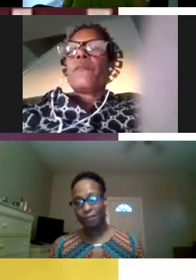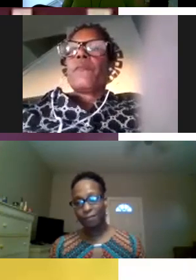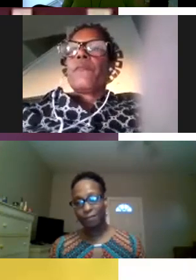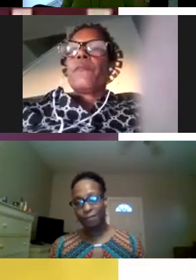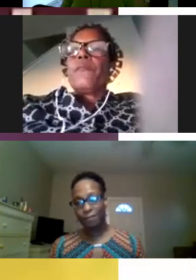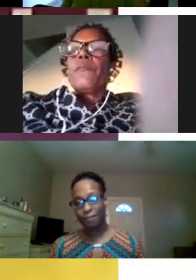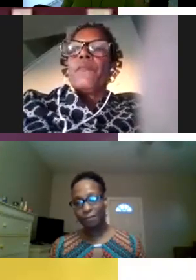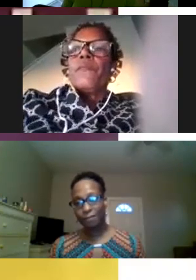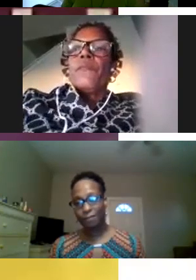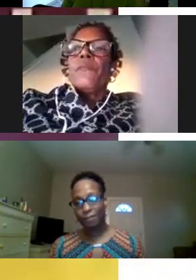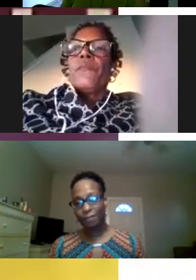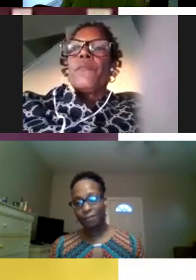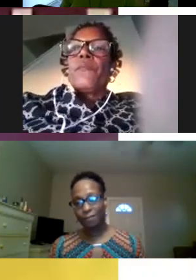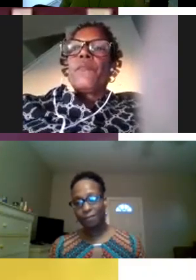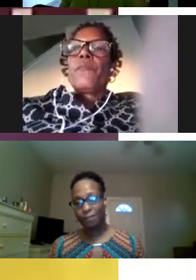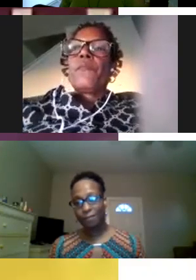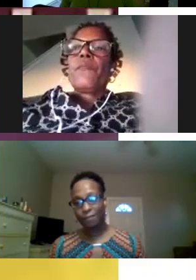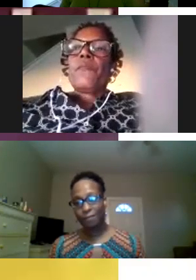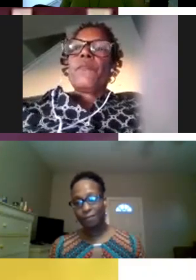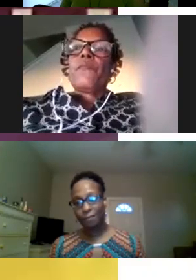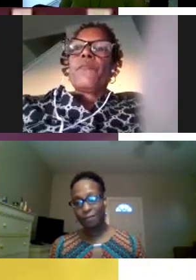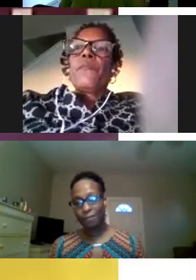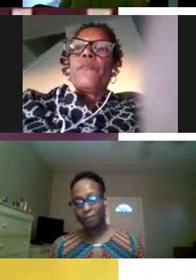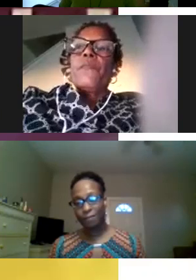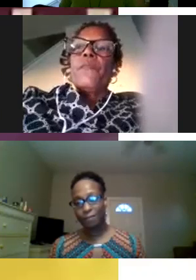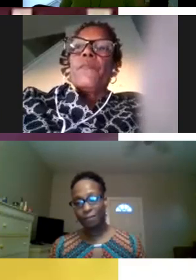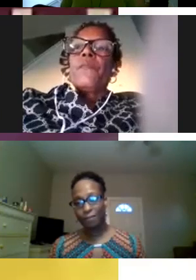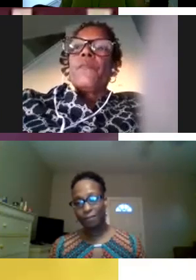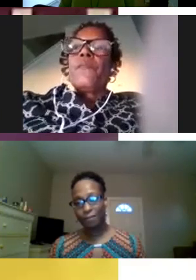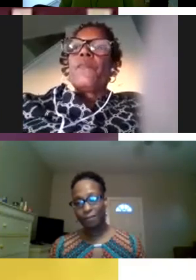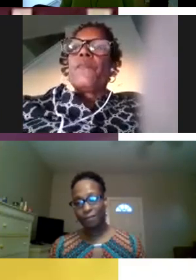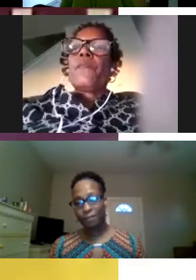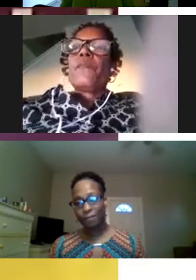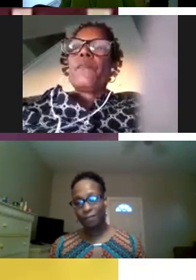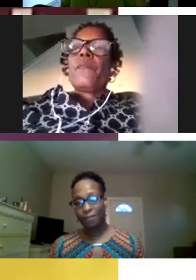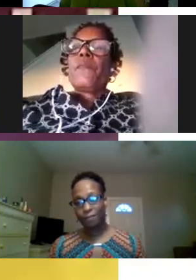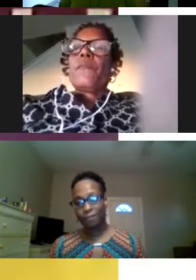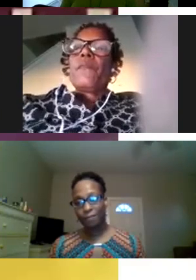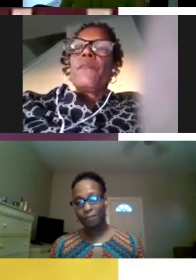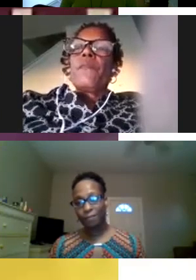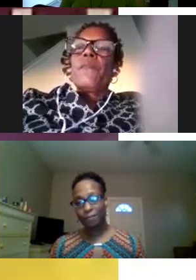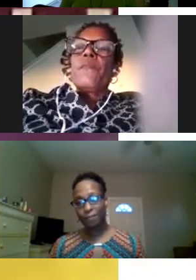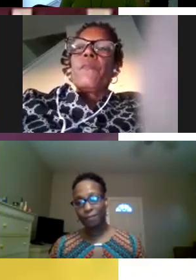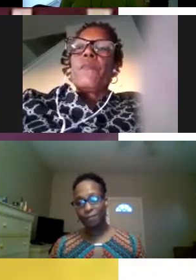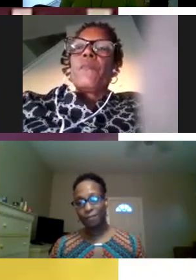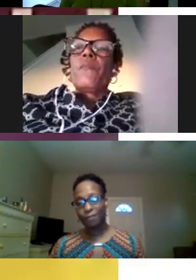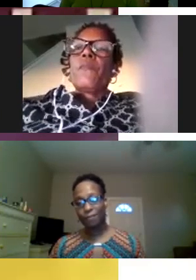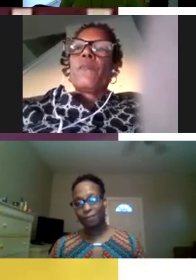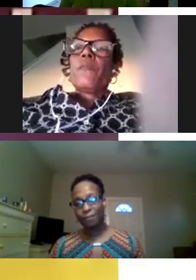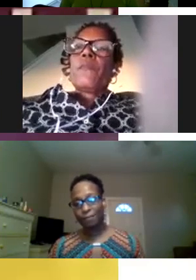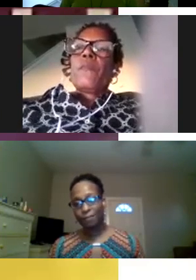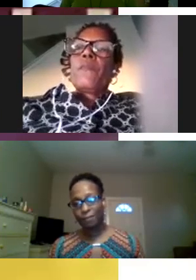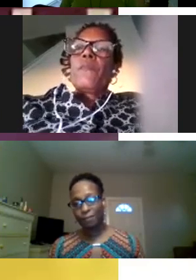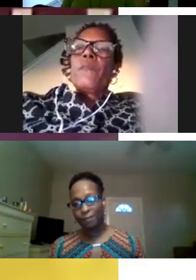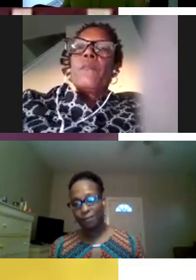you can include if you would like to, especially for National Women and Girls Day, but really beyond, that you continue